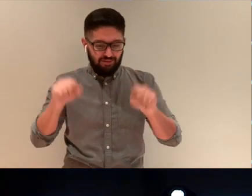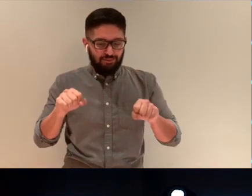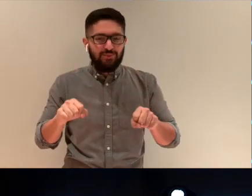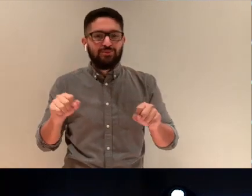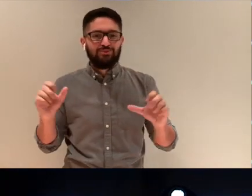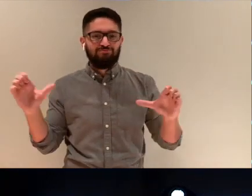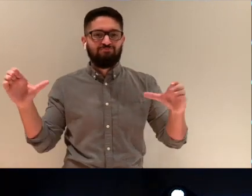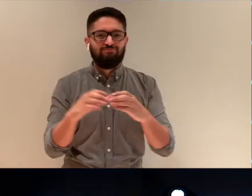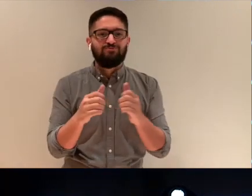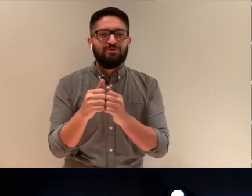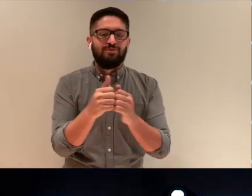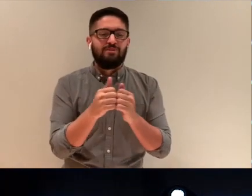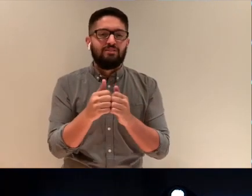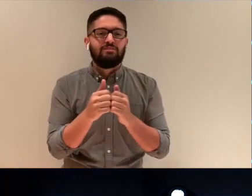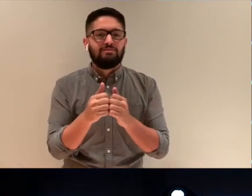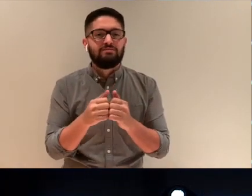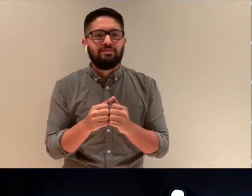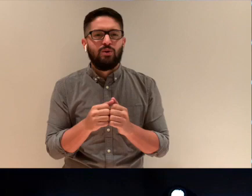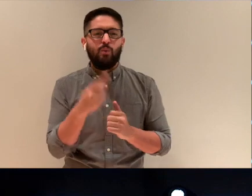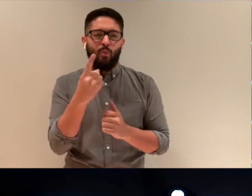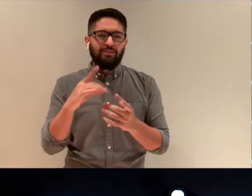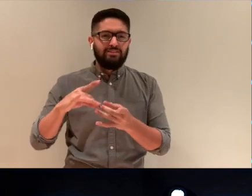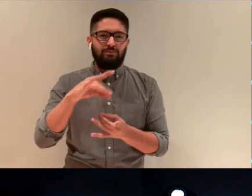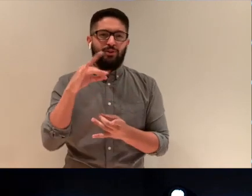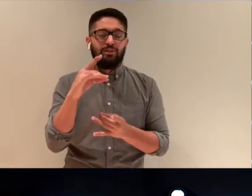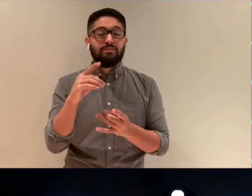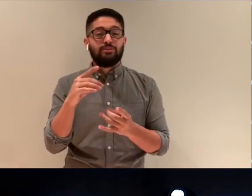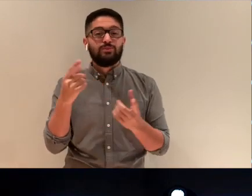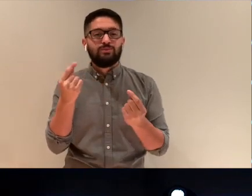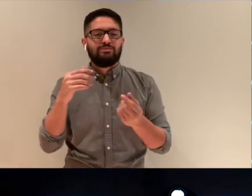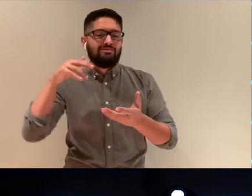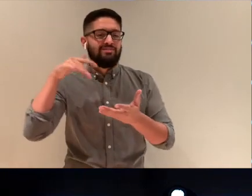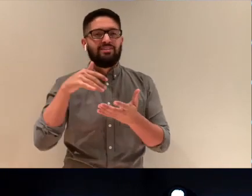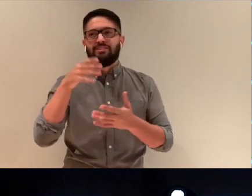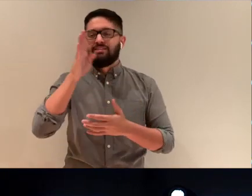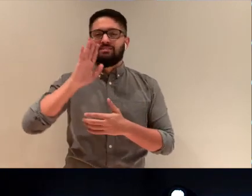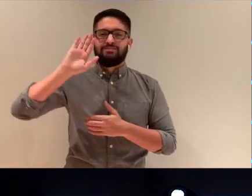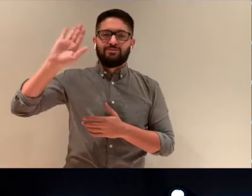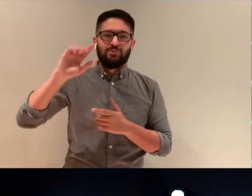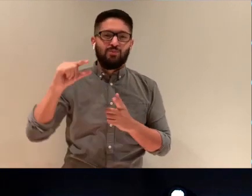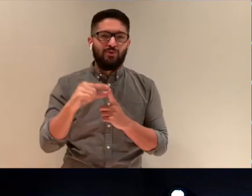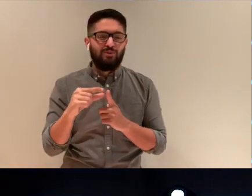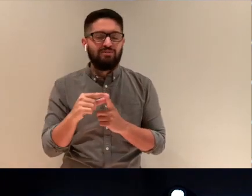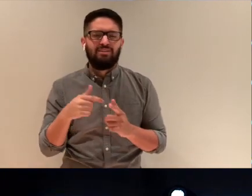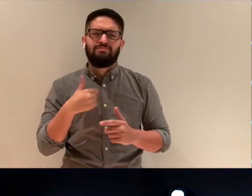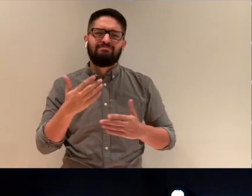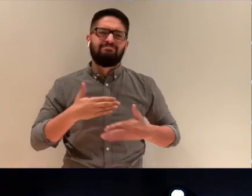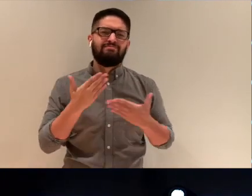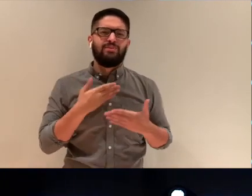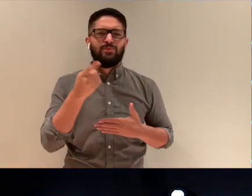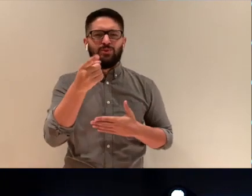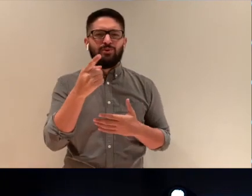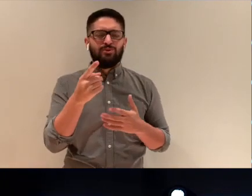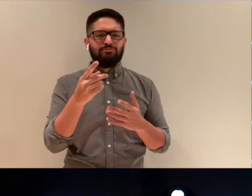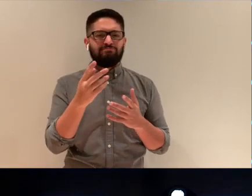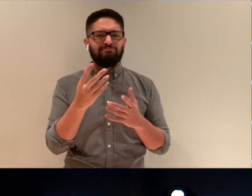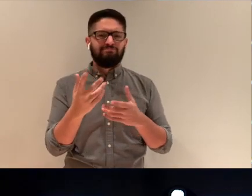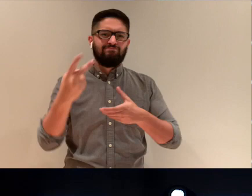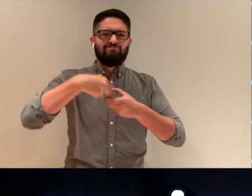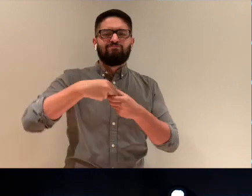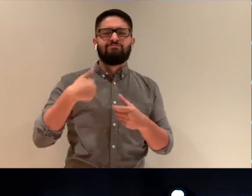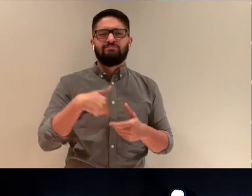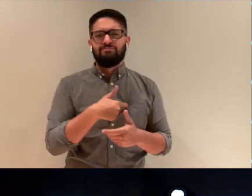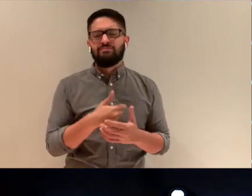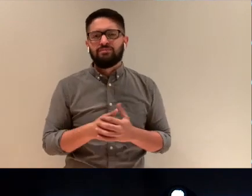to be able to gather together and in one spirit to study God's word. And so I am so glad that you're tuning